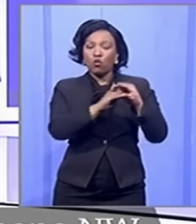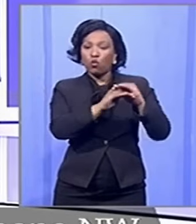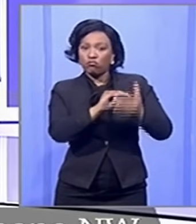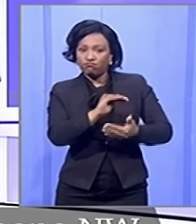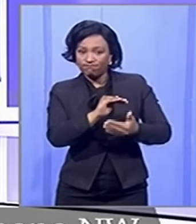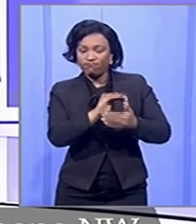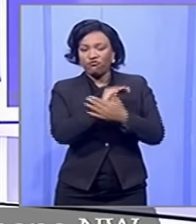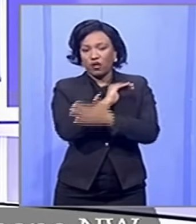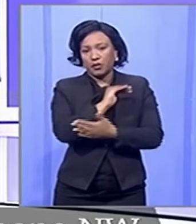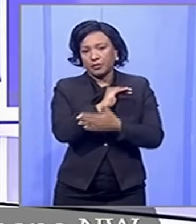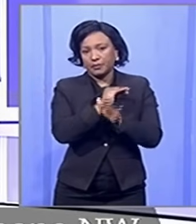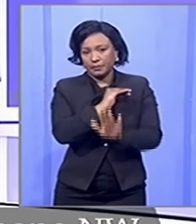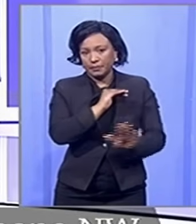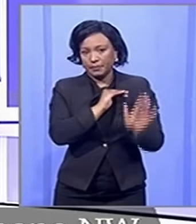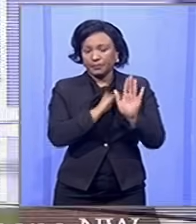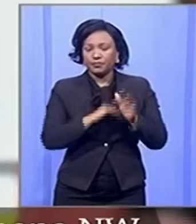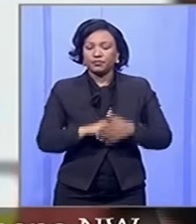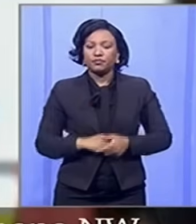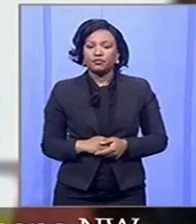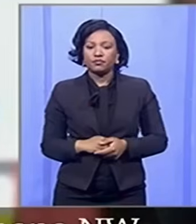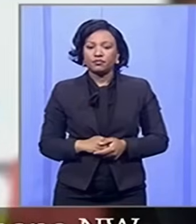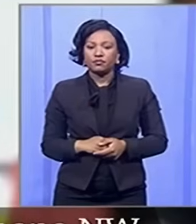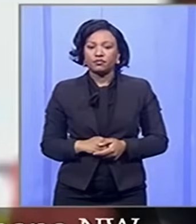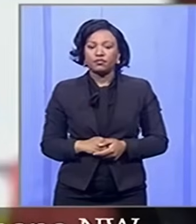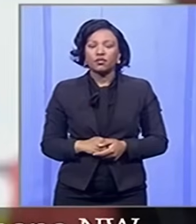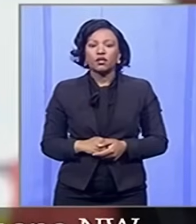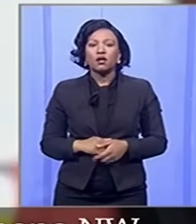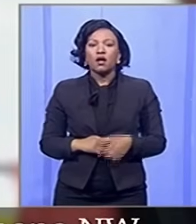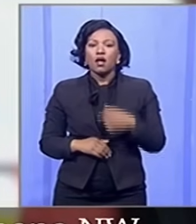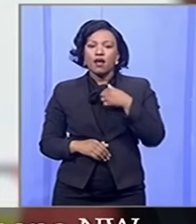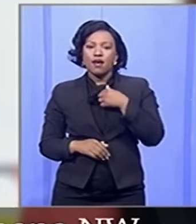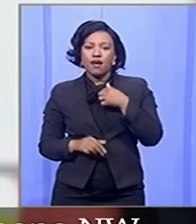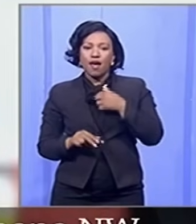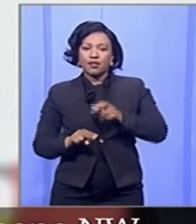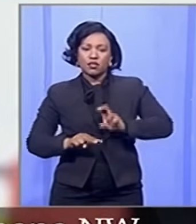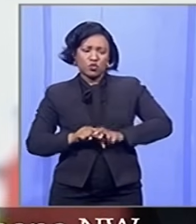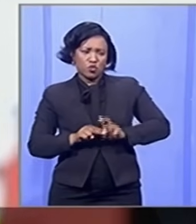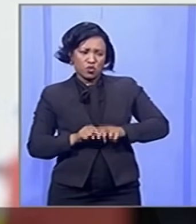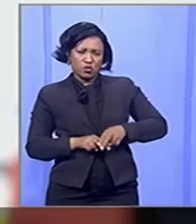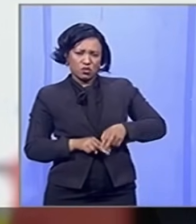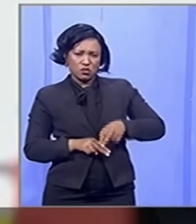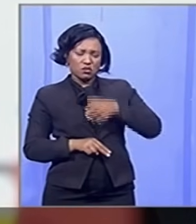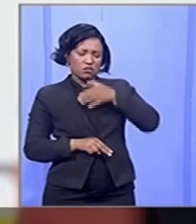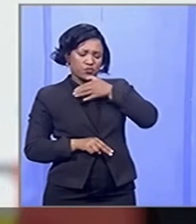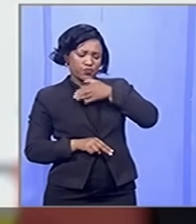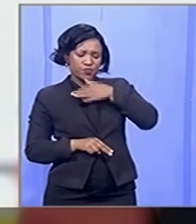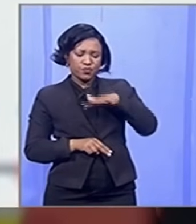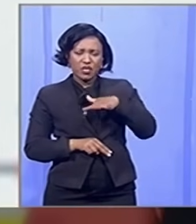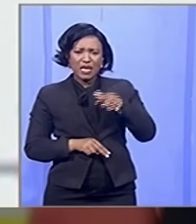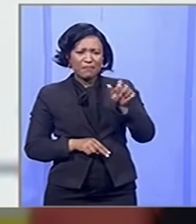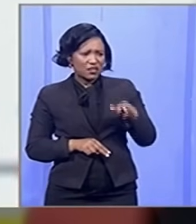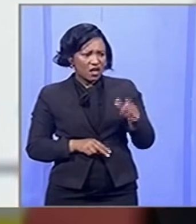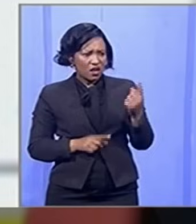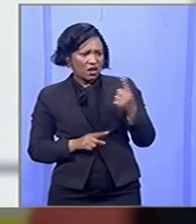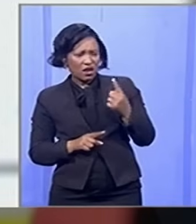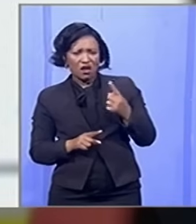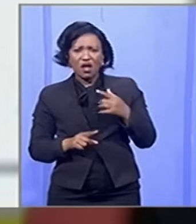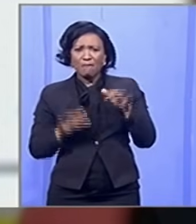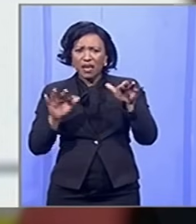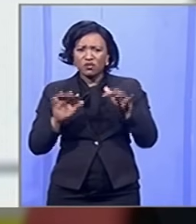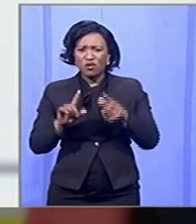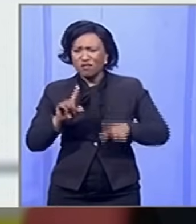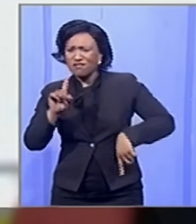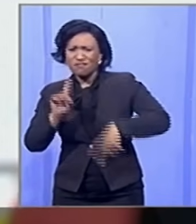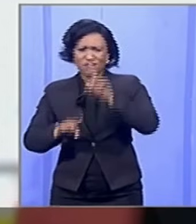setšhaba. Ke ituletse mo ke re ke nela black le bola ke bone ke ragiwa ke batho mo. Ha ke bona batho ba ntse ba